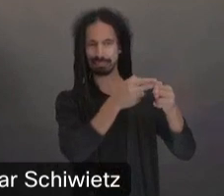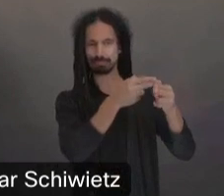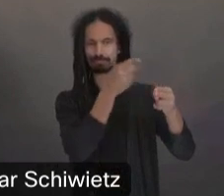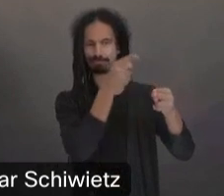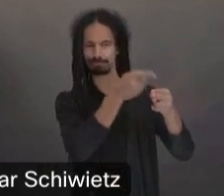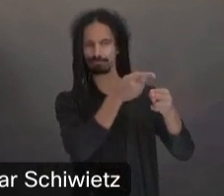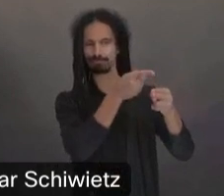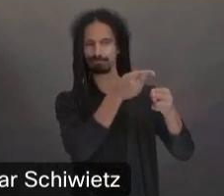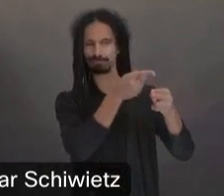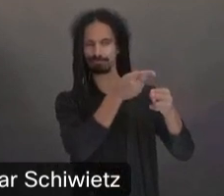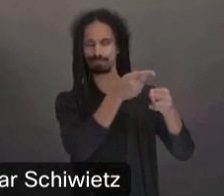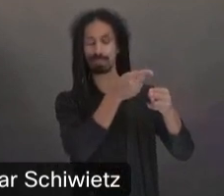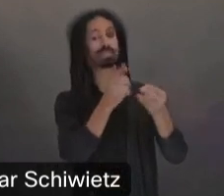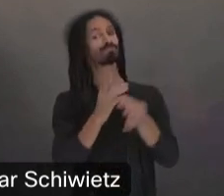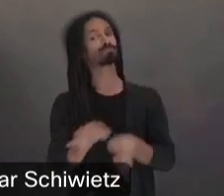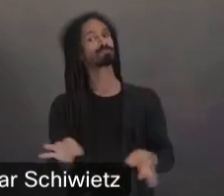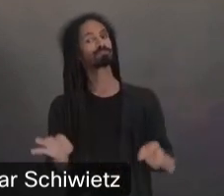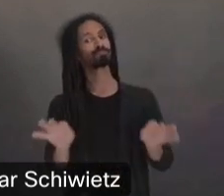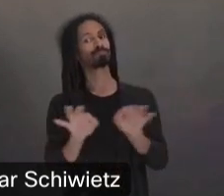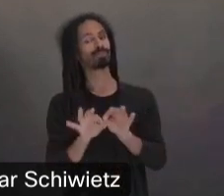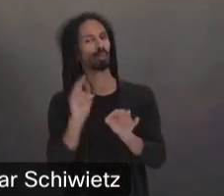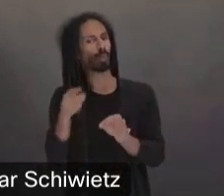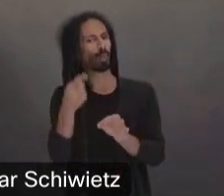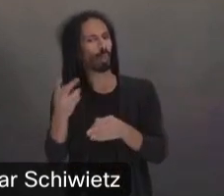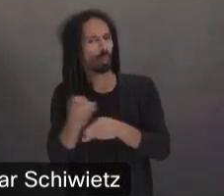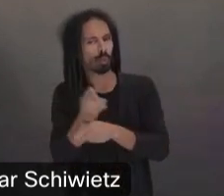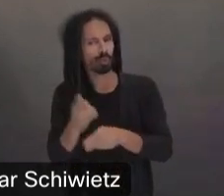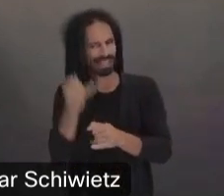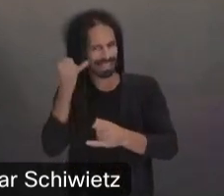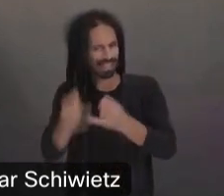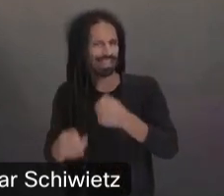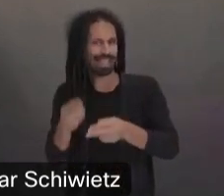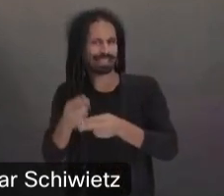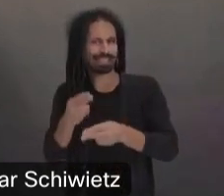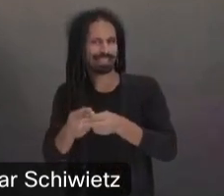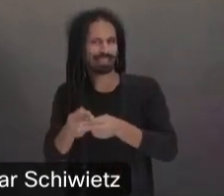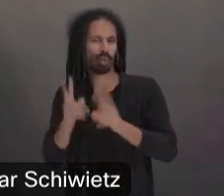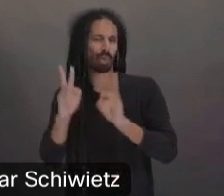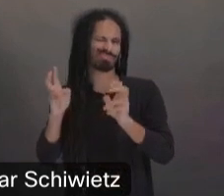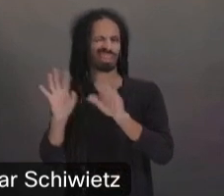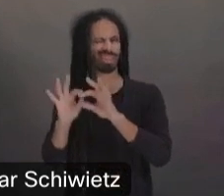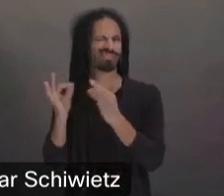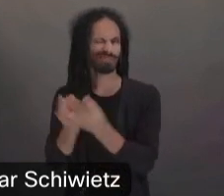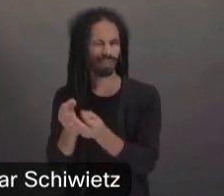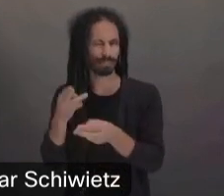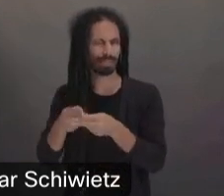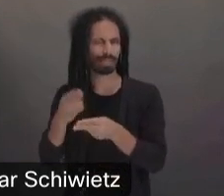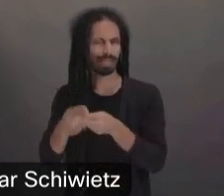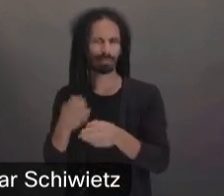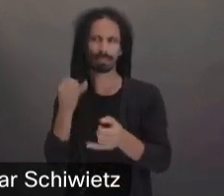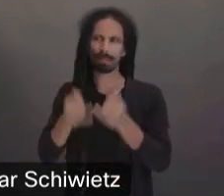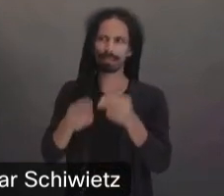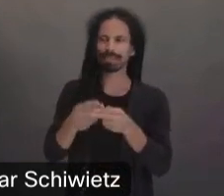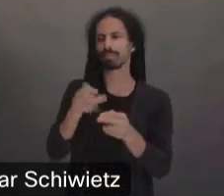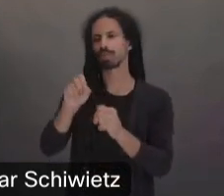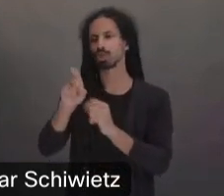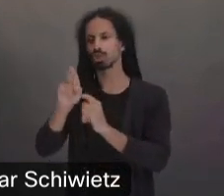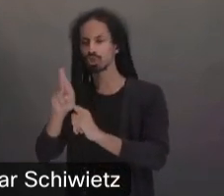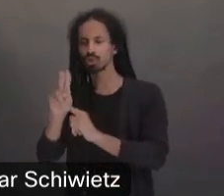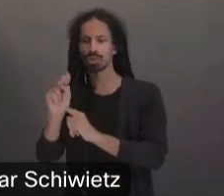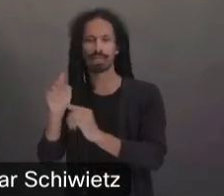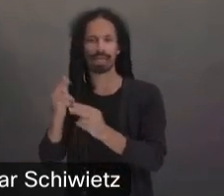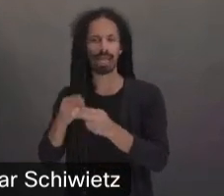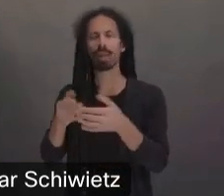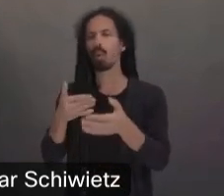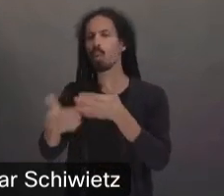that's very important. We only use the family name or last name, surname, whatever term you want to